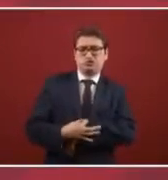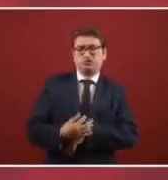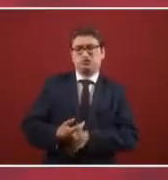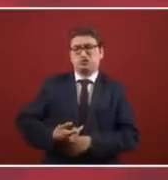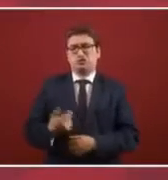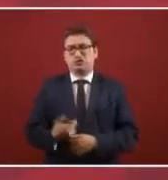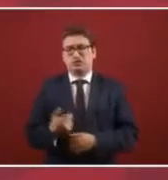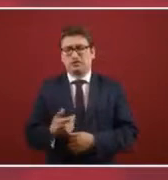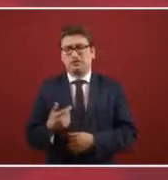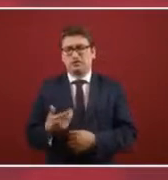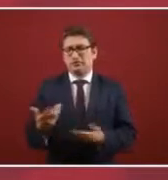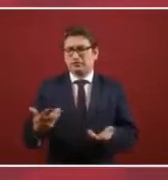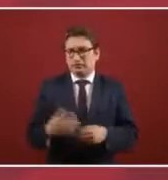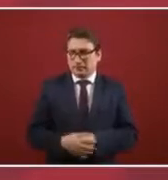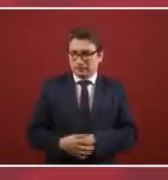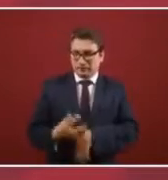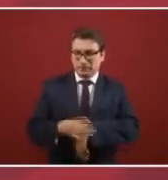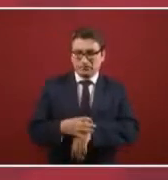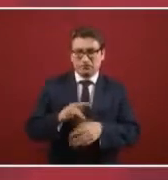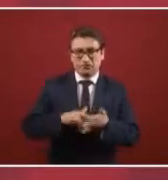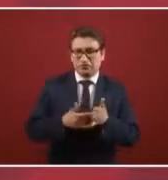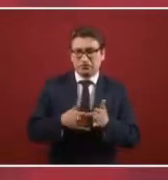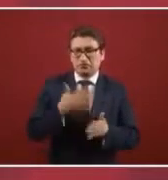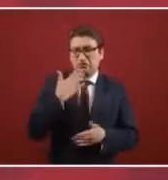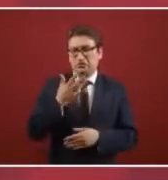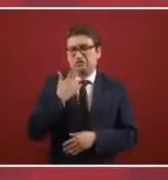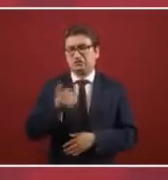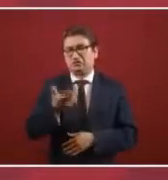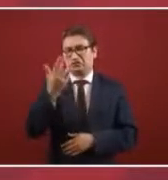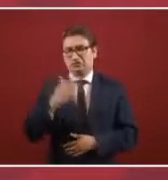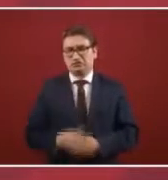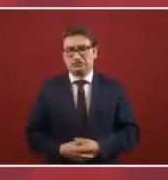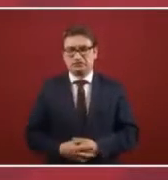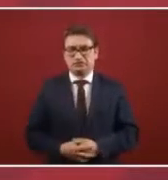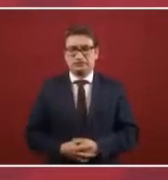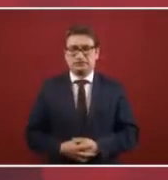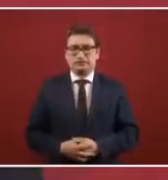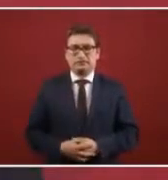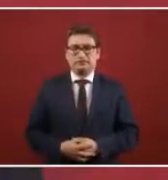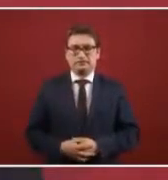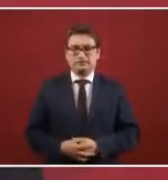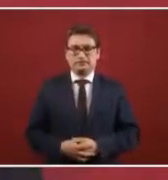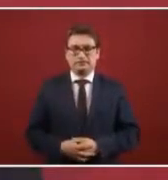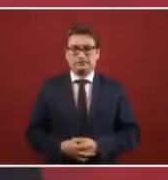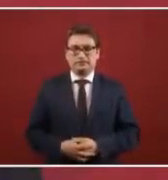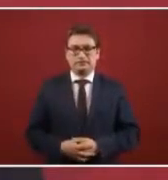ni siquiera clock dan bien la hora. watches which won't even really give you the time.